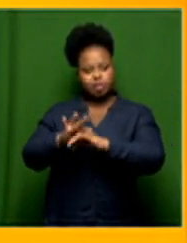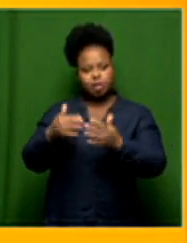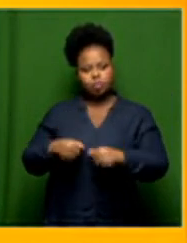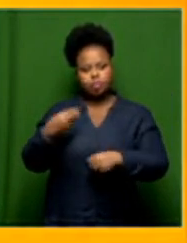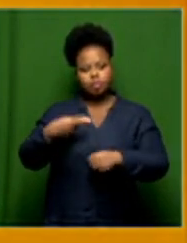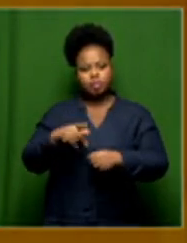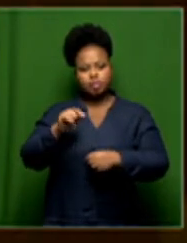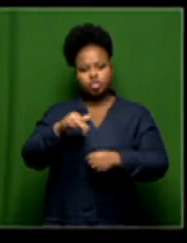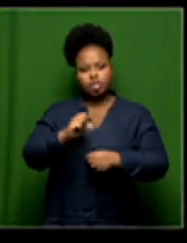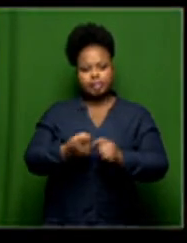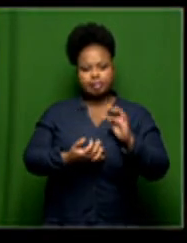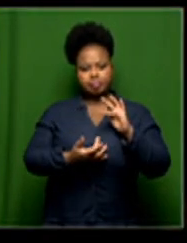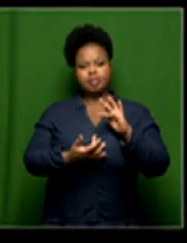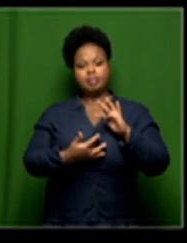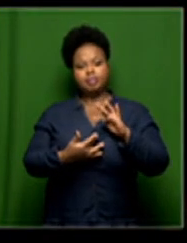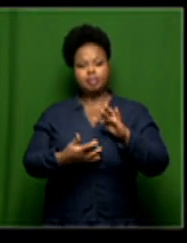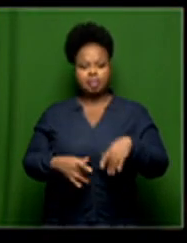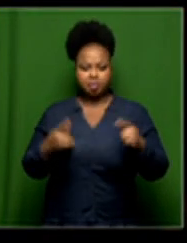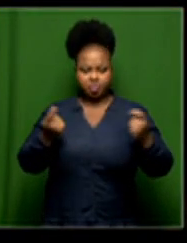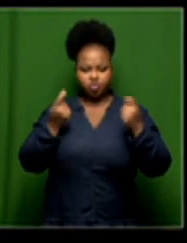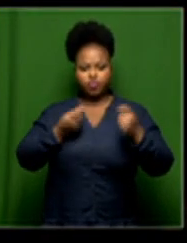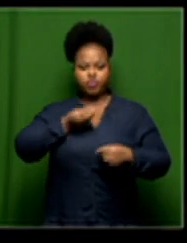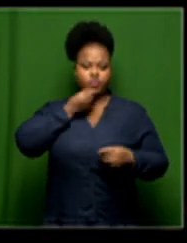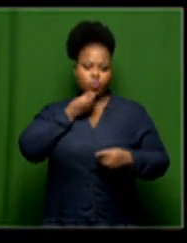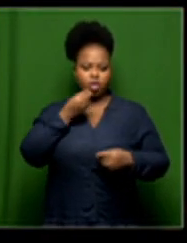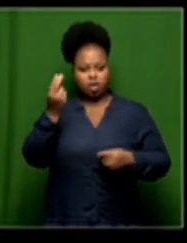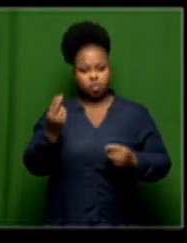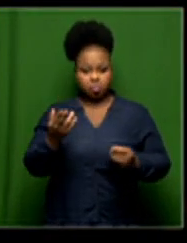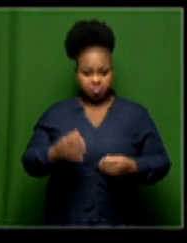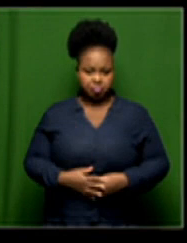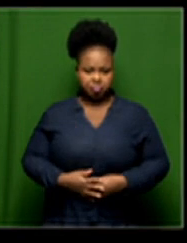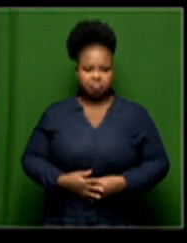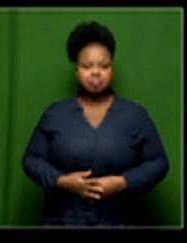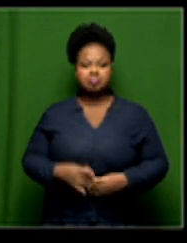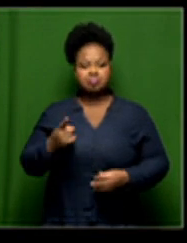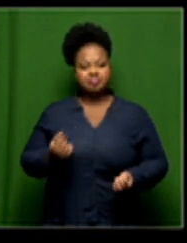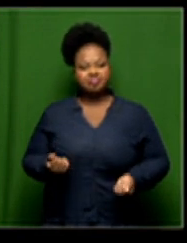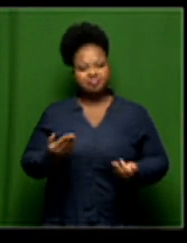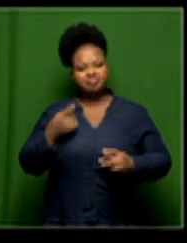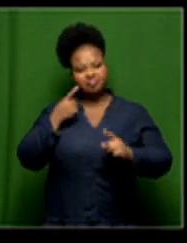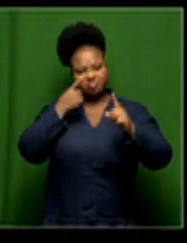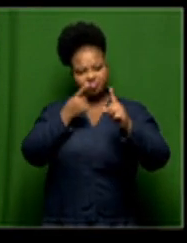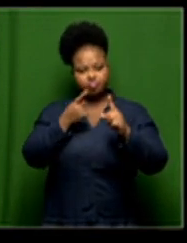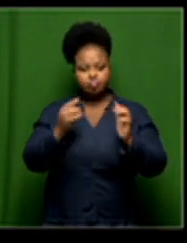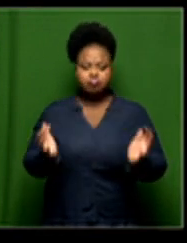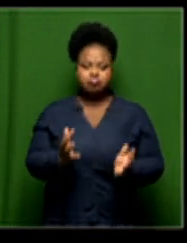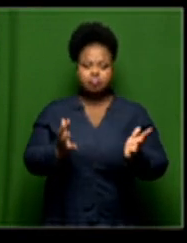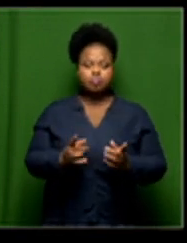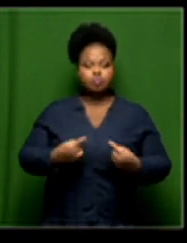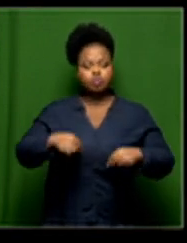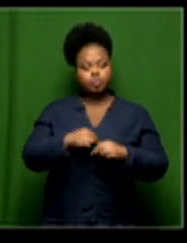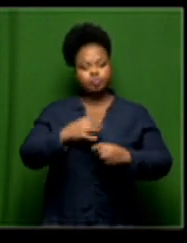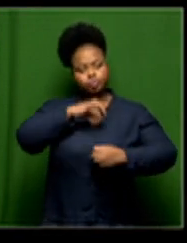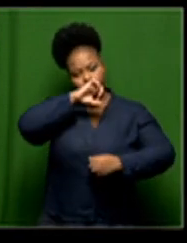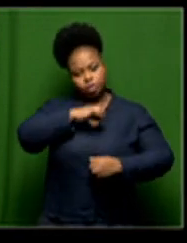cookbook titled Tasha's Inspired, a celebration of food and art. This offering aims to encourage us to embrace